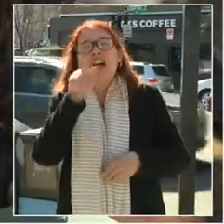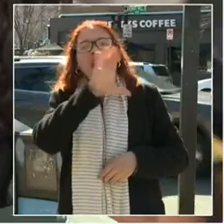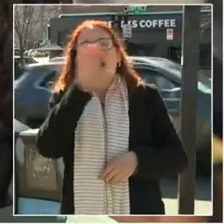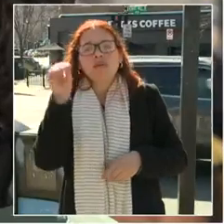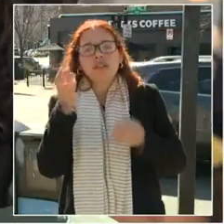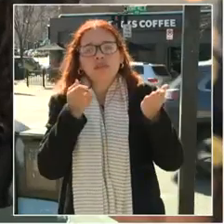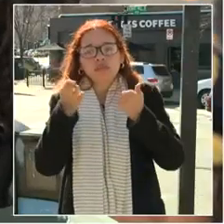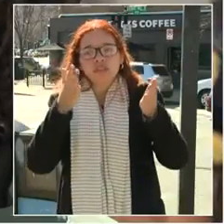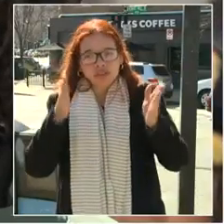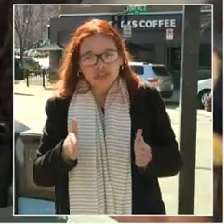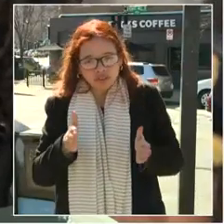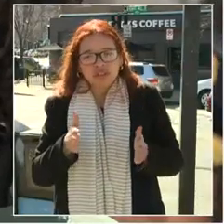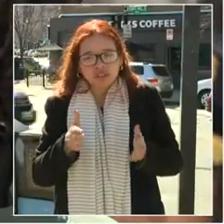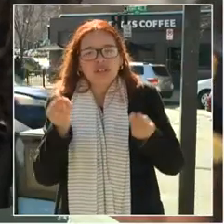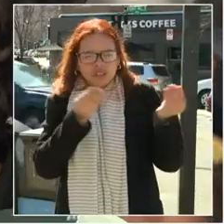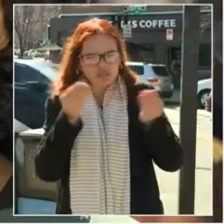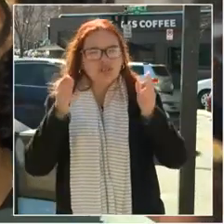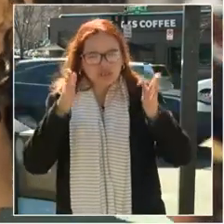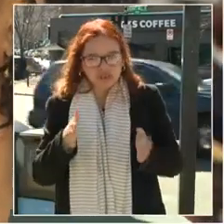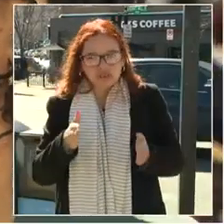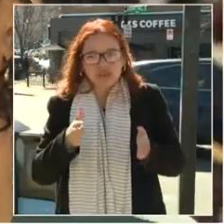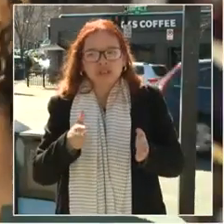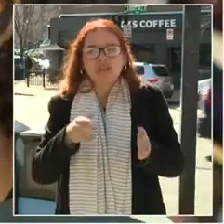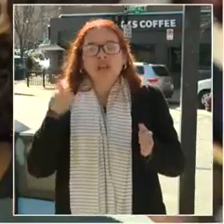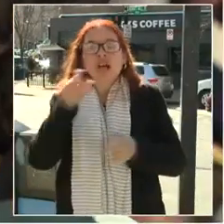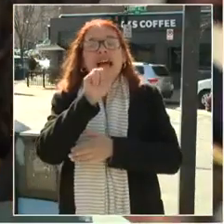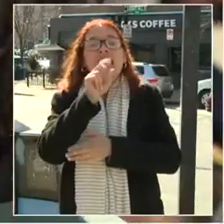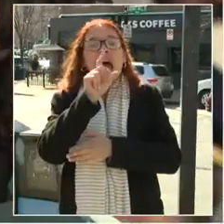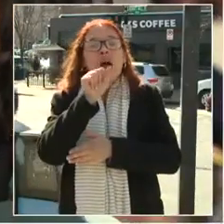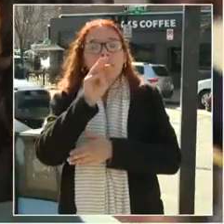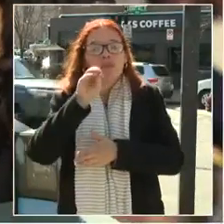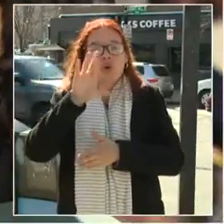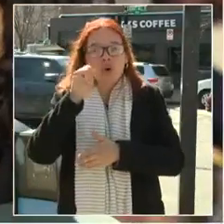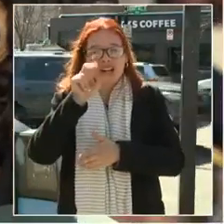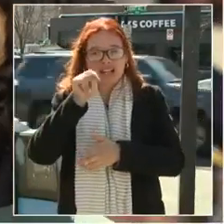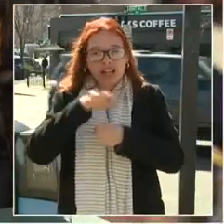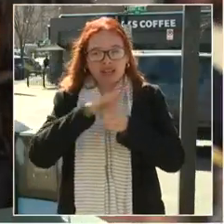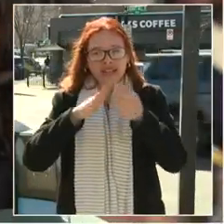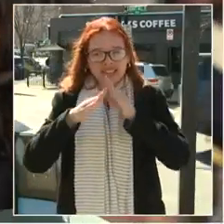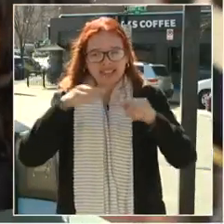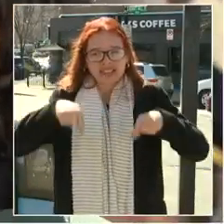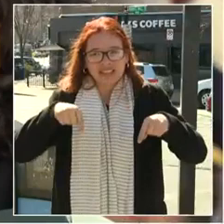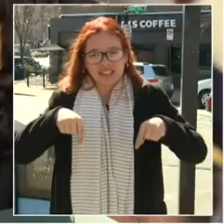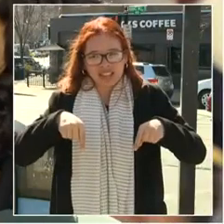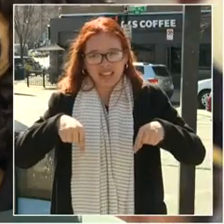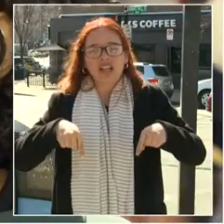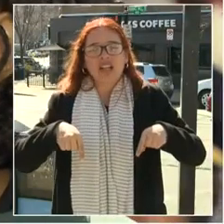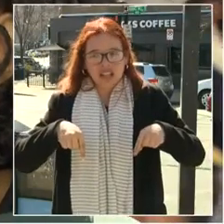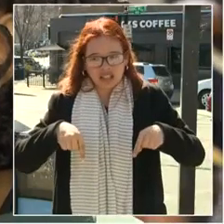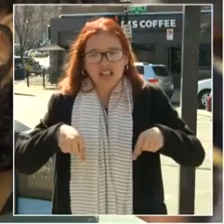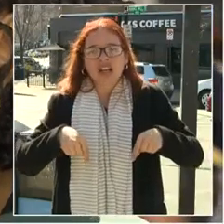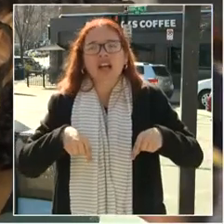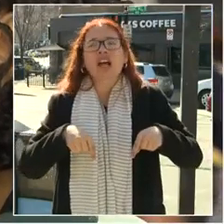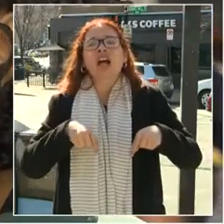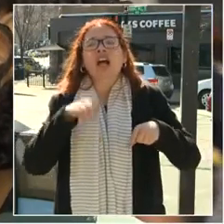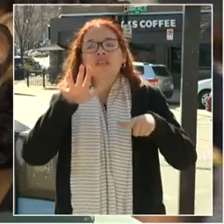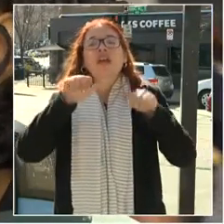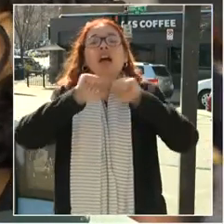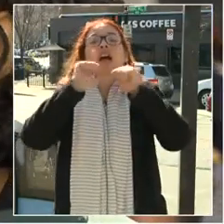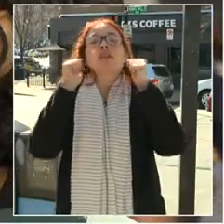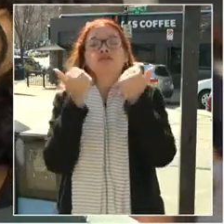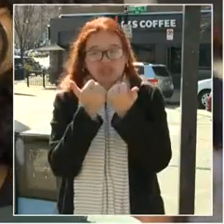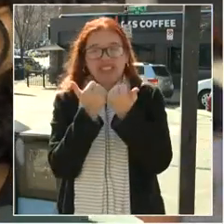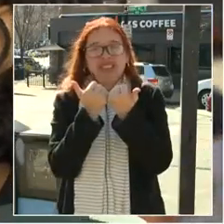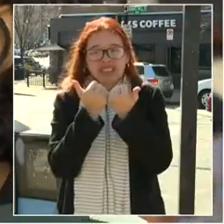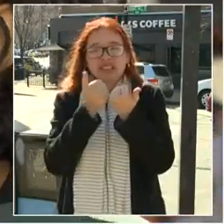Reasonable Development, which is in partnership with the KCA, the Colorama Citizens Association, Okay. that held the crime forum a few